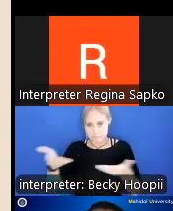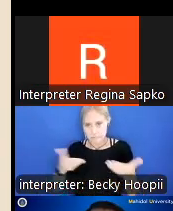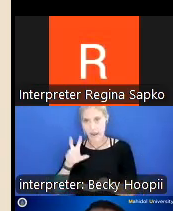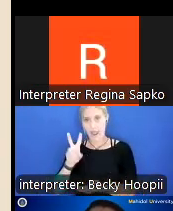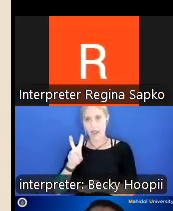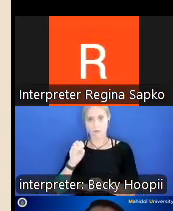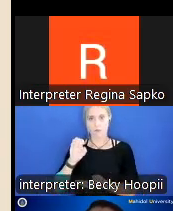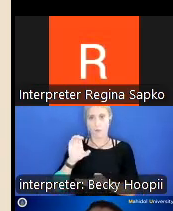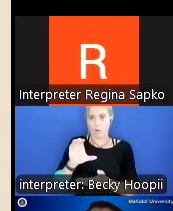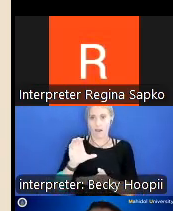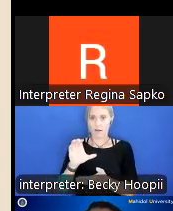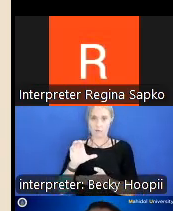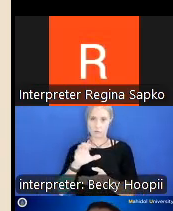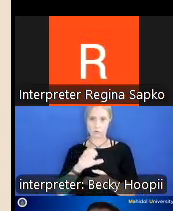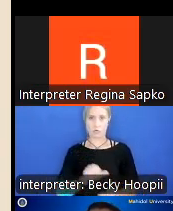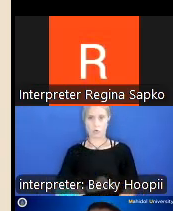progression.